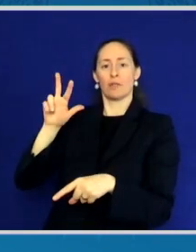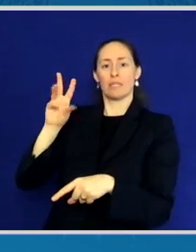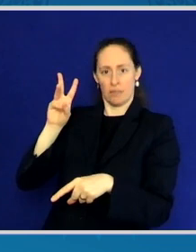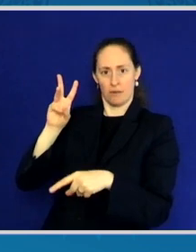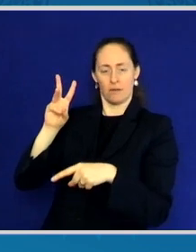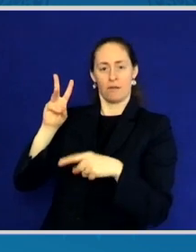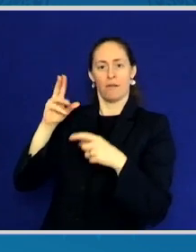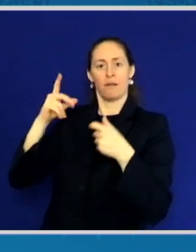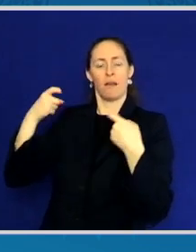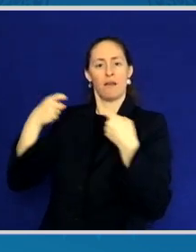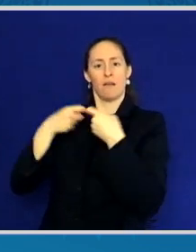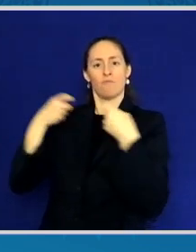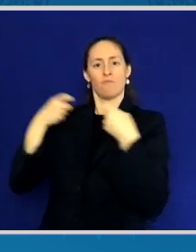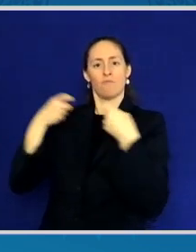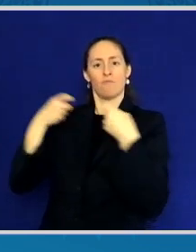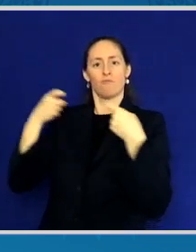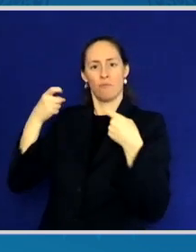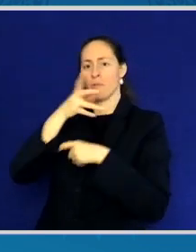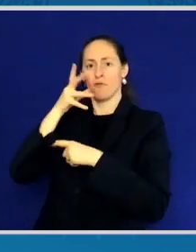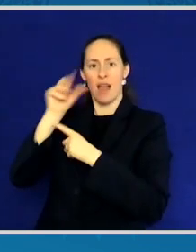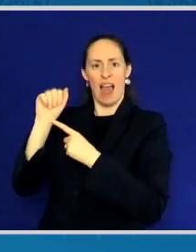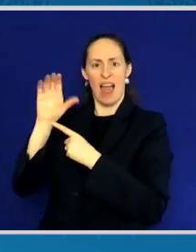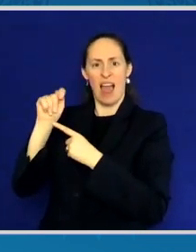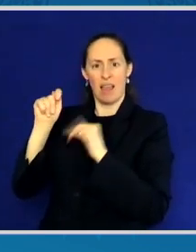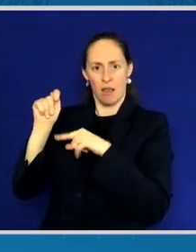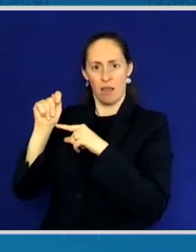to everybody, to say now, let's get